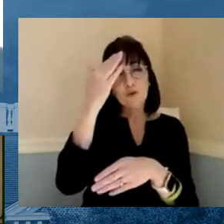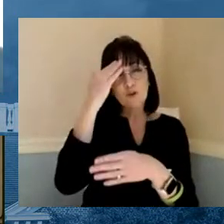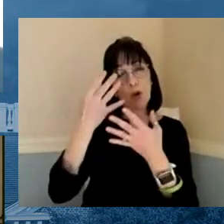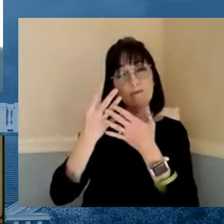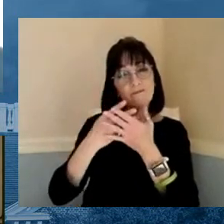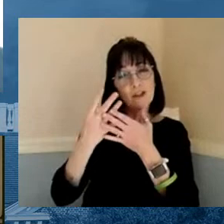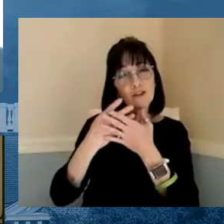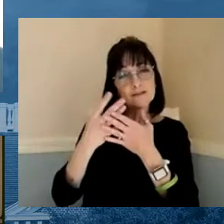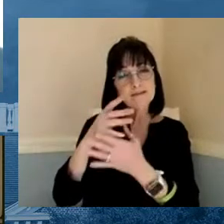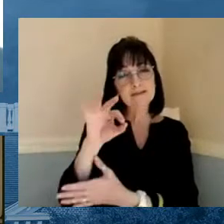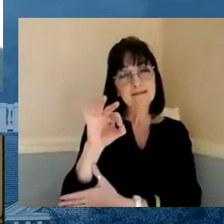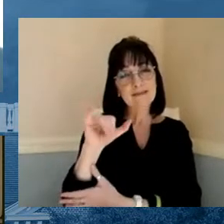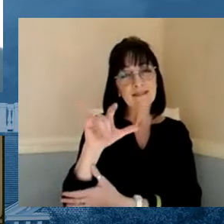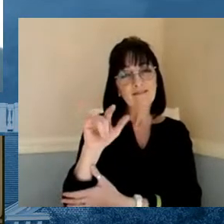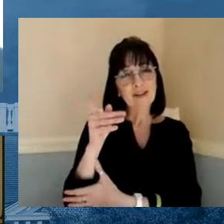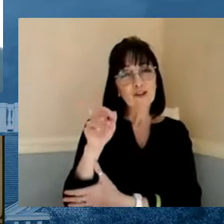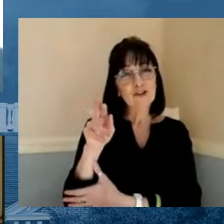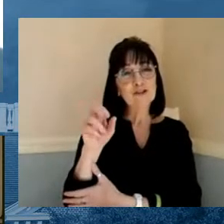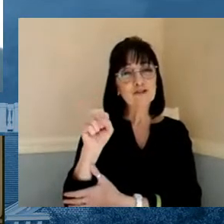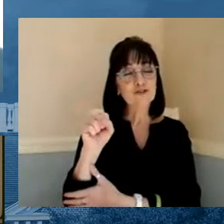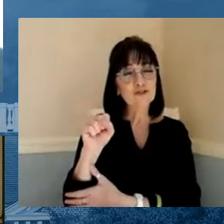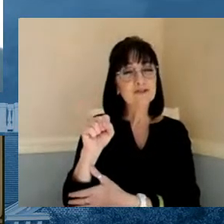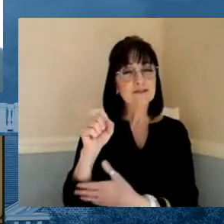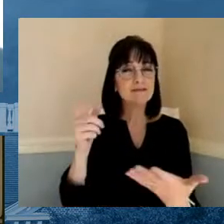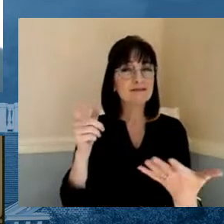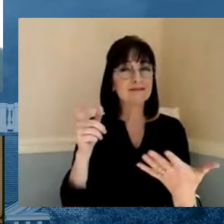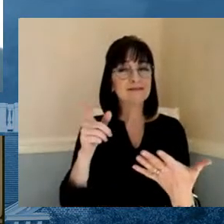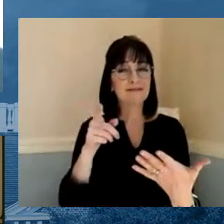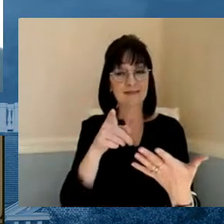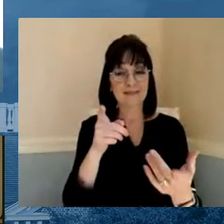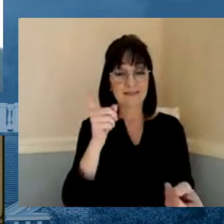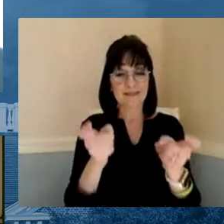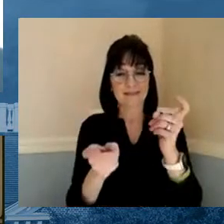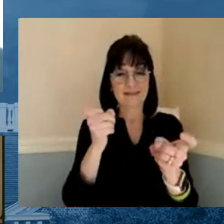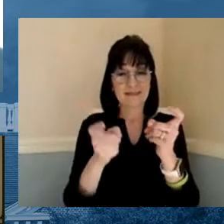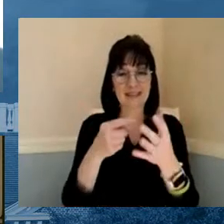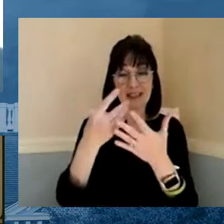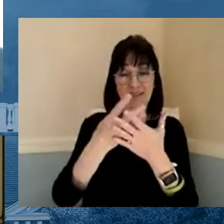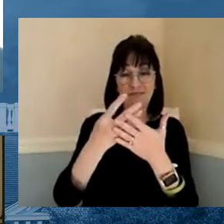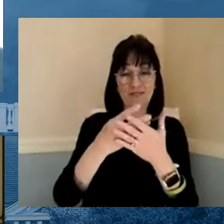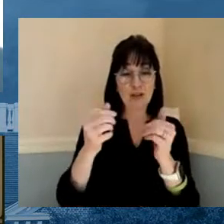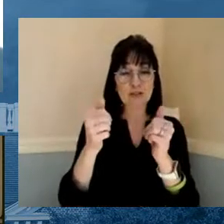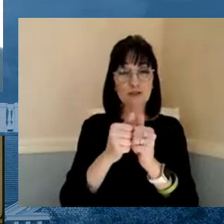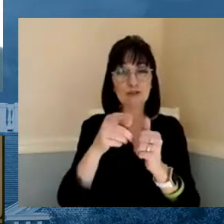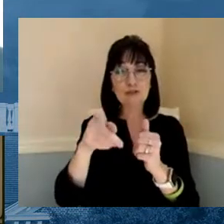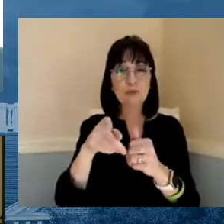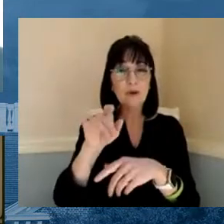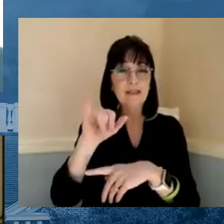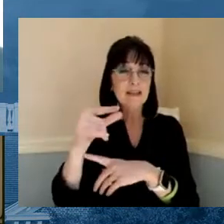reality to a more pleasing and more appealing for us. When you give yourself,